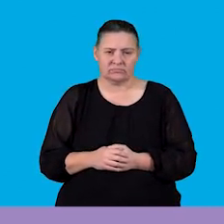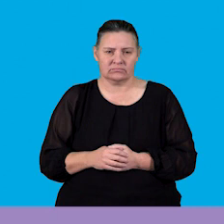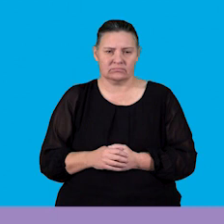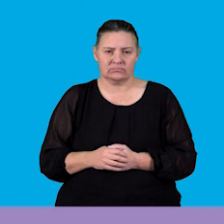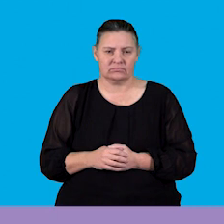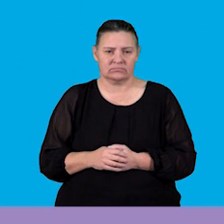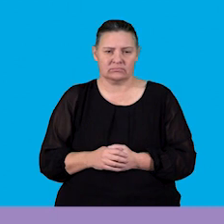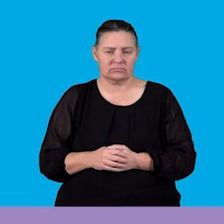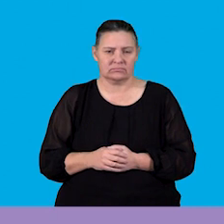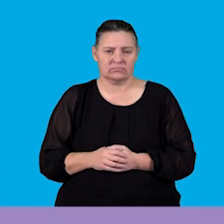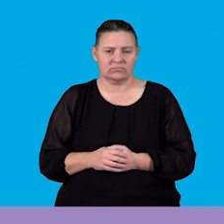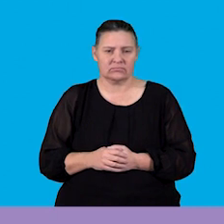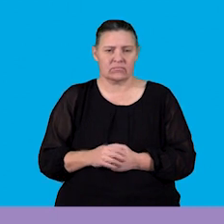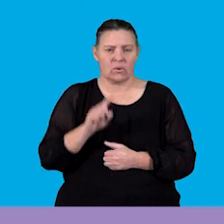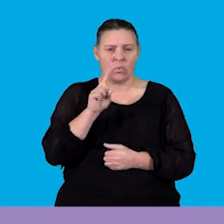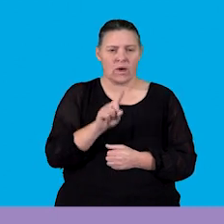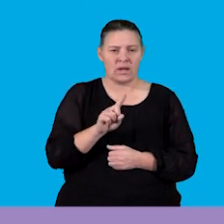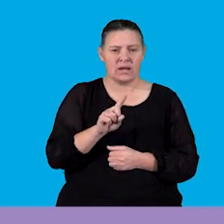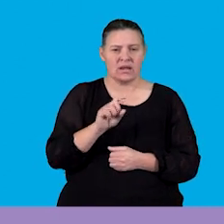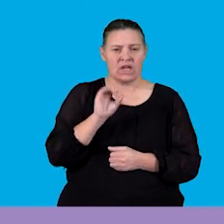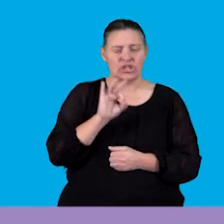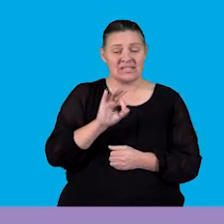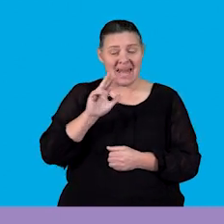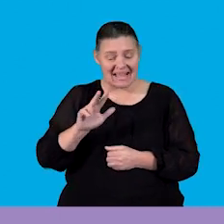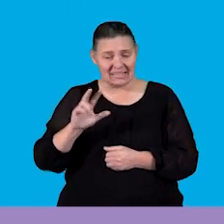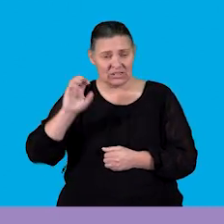180 degrees divided by 2. That gives us